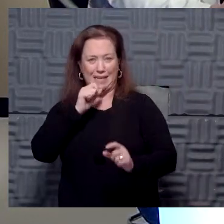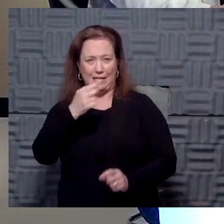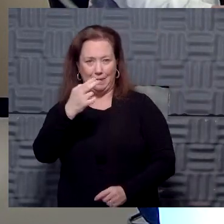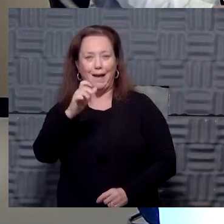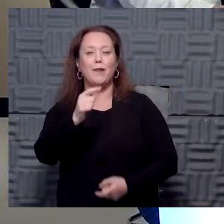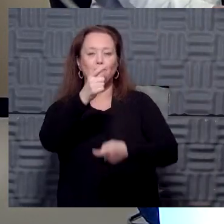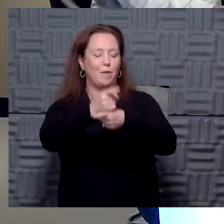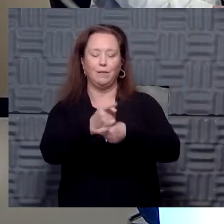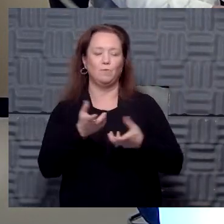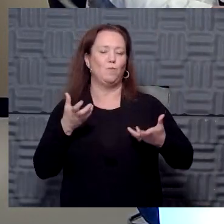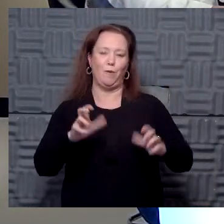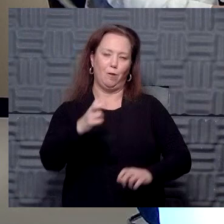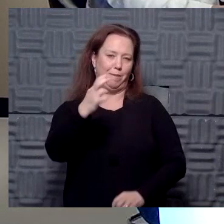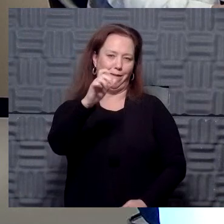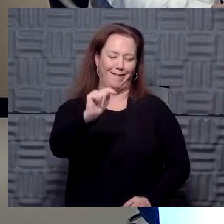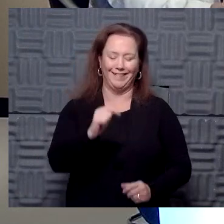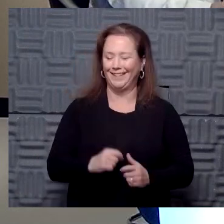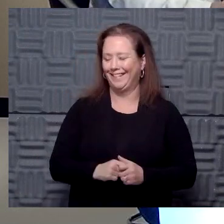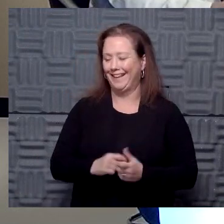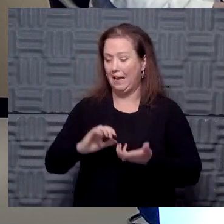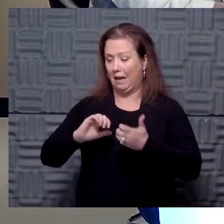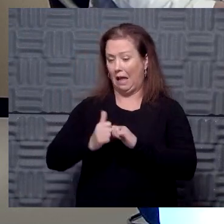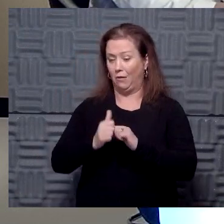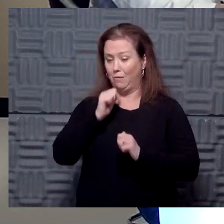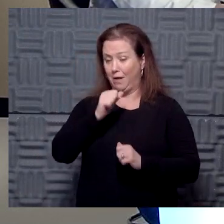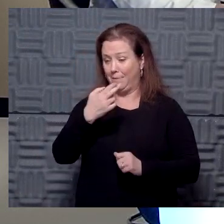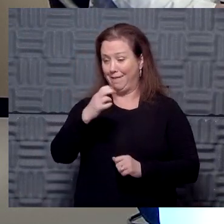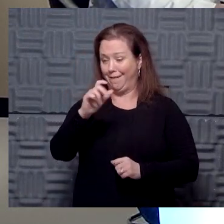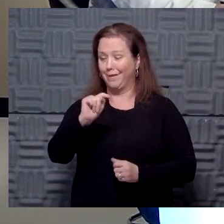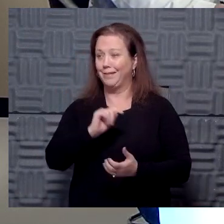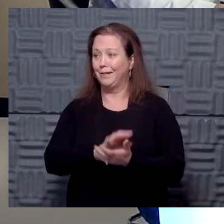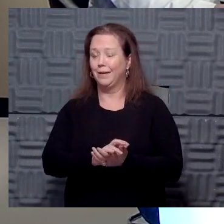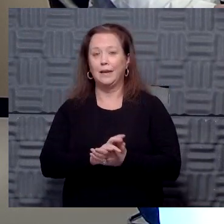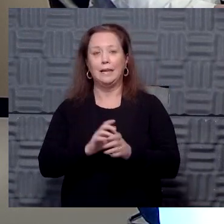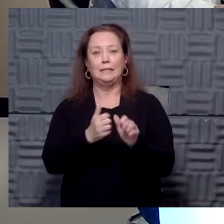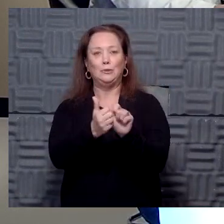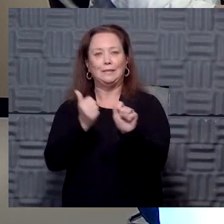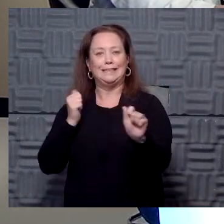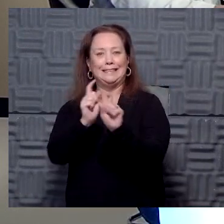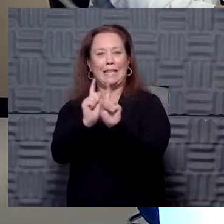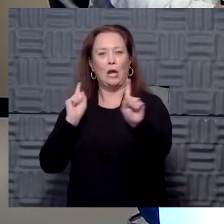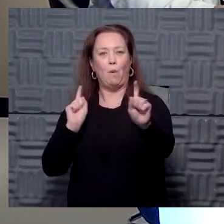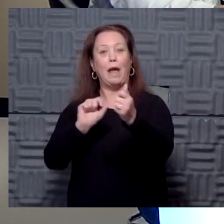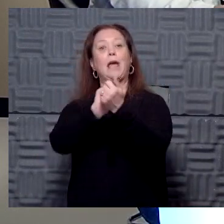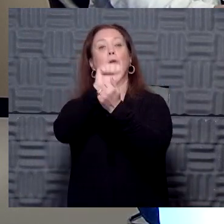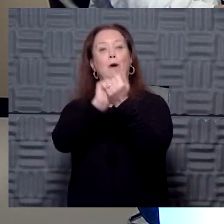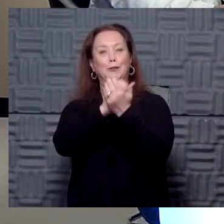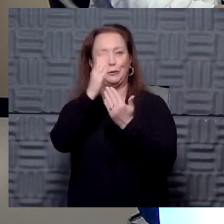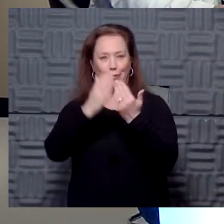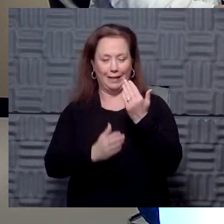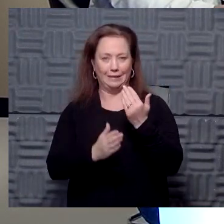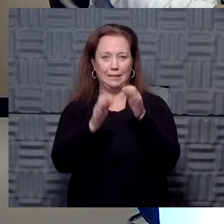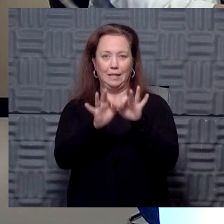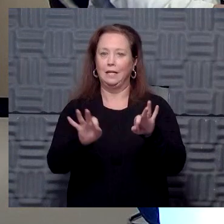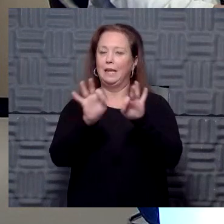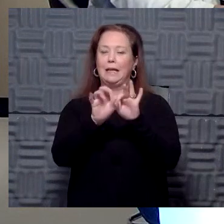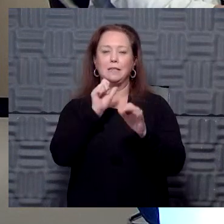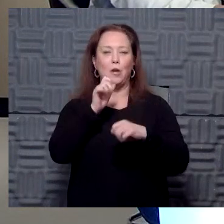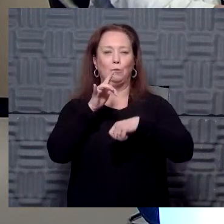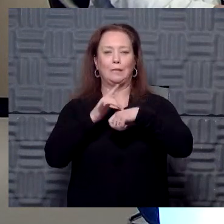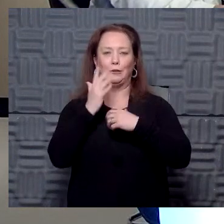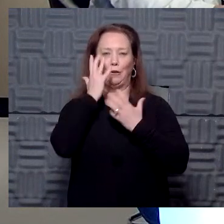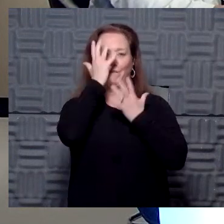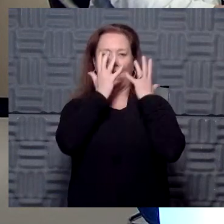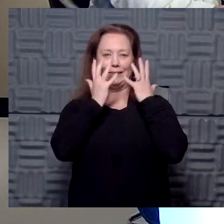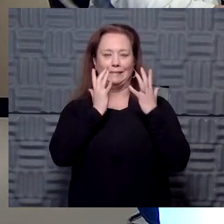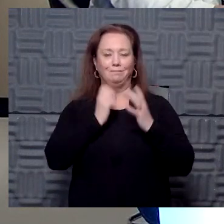right now to Yeah, be hot. that's yeah. what I would say too. How do you not be hot? Yeah. You stay Say away. hi and wash your hands. Wash your hands. Don't touch Yeah, your face. social Keep your distancing.